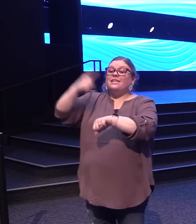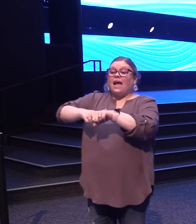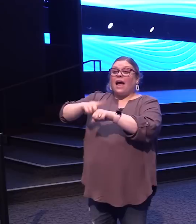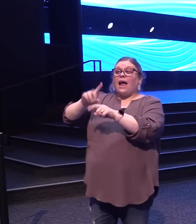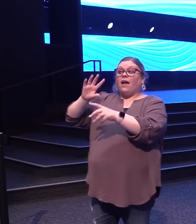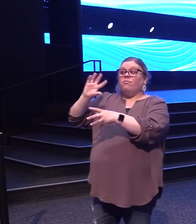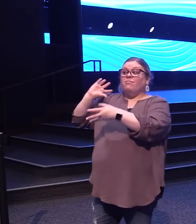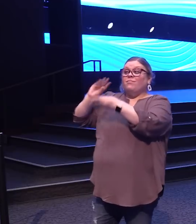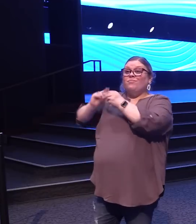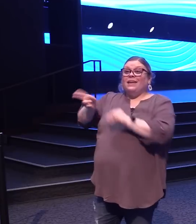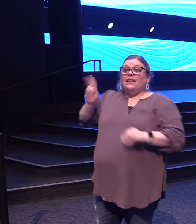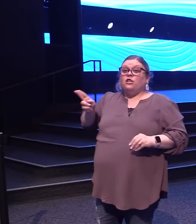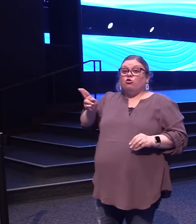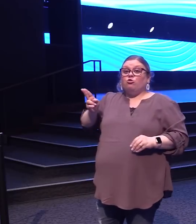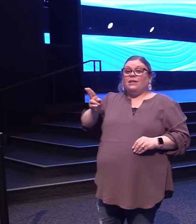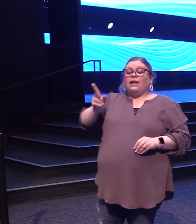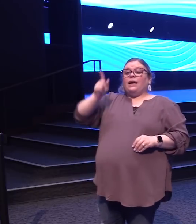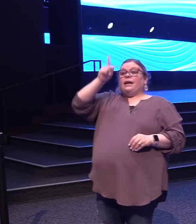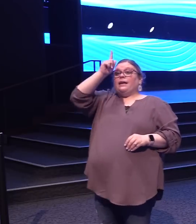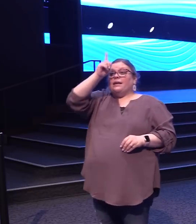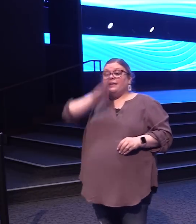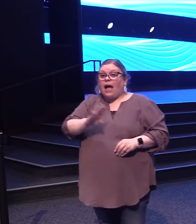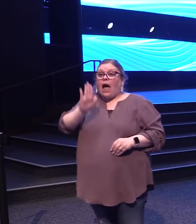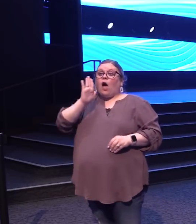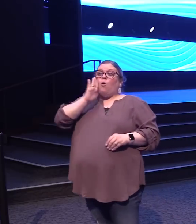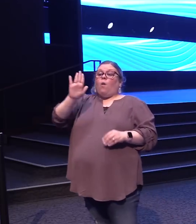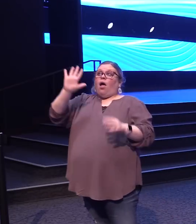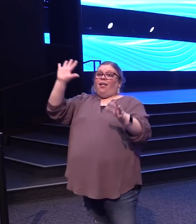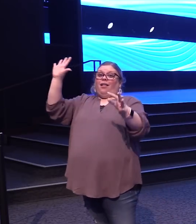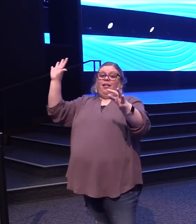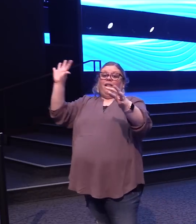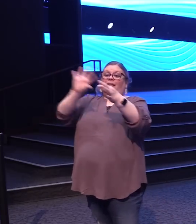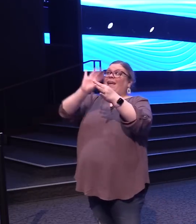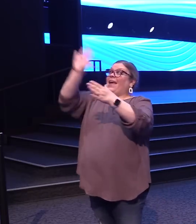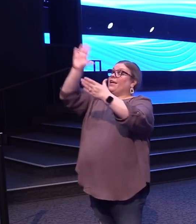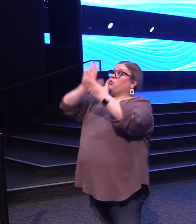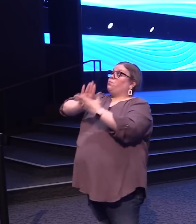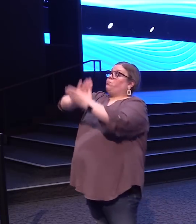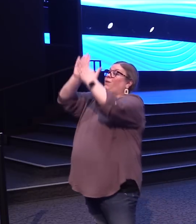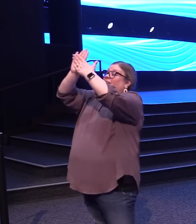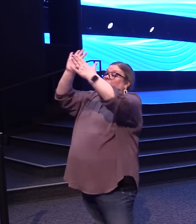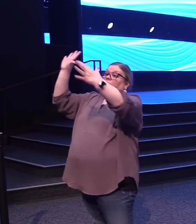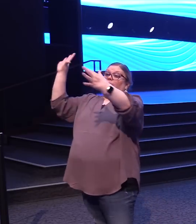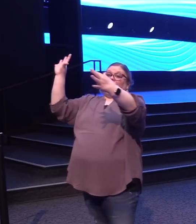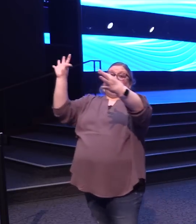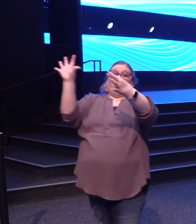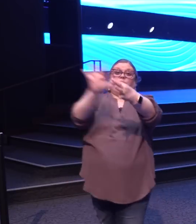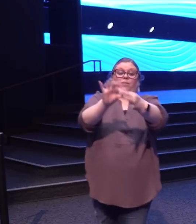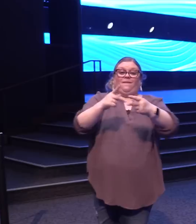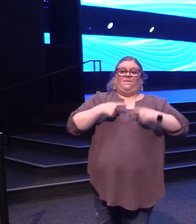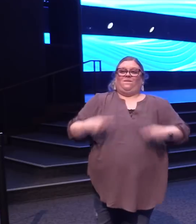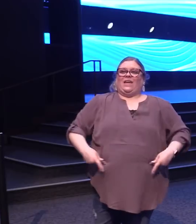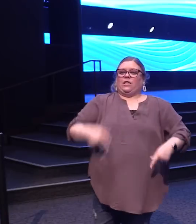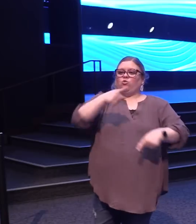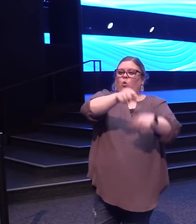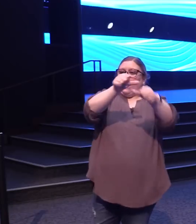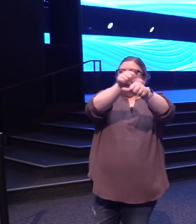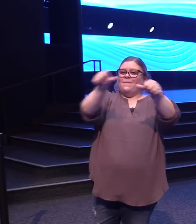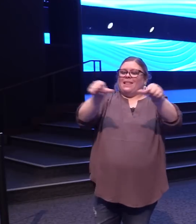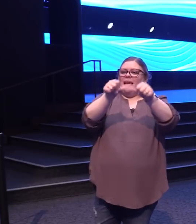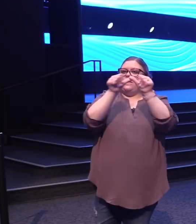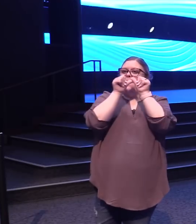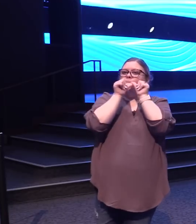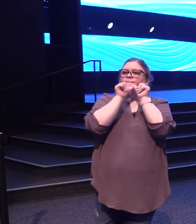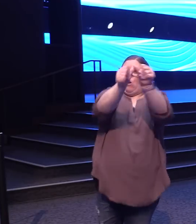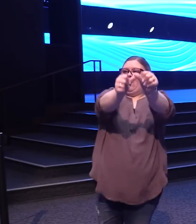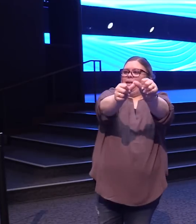history, God was about to attach his presence physically, to a physical place,